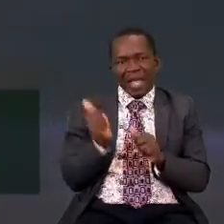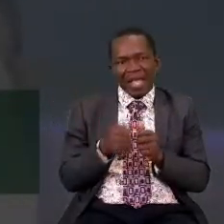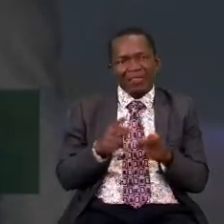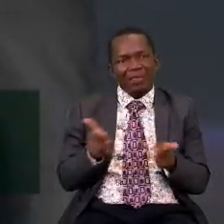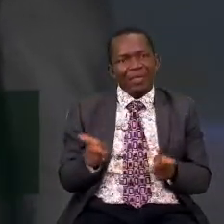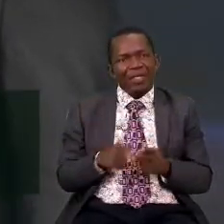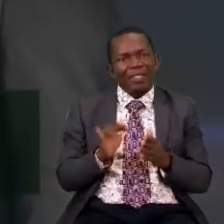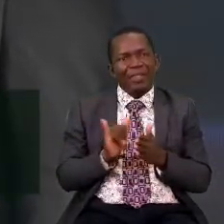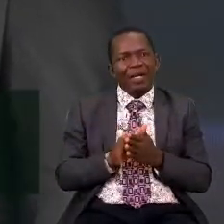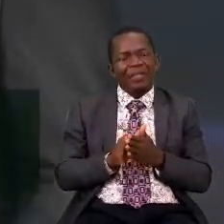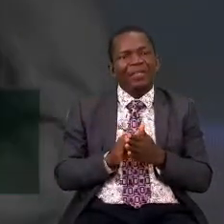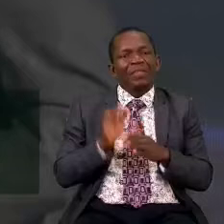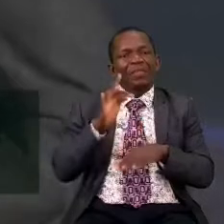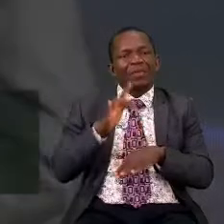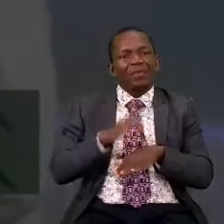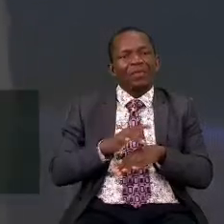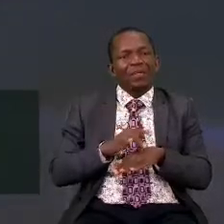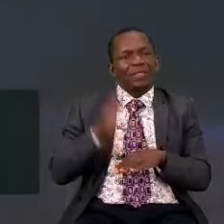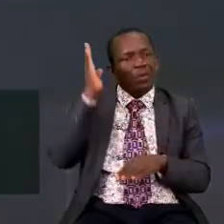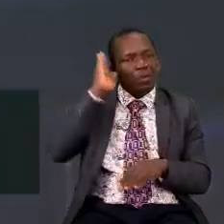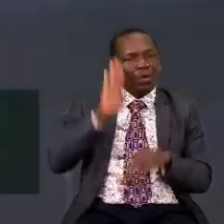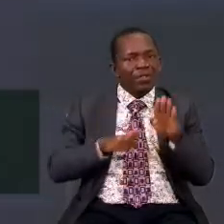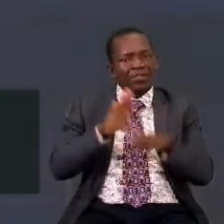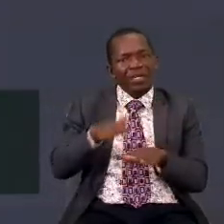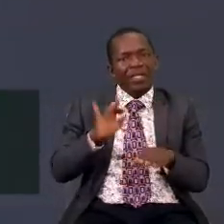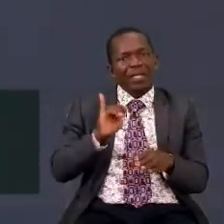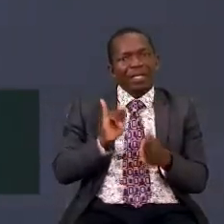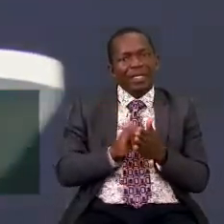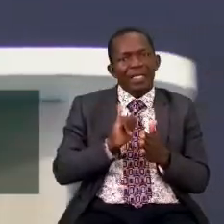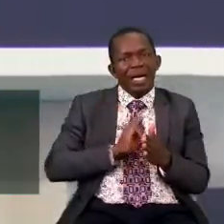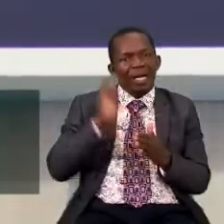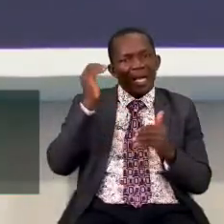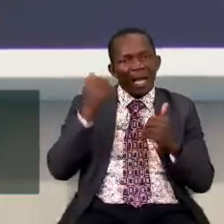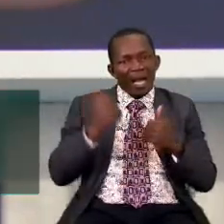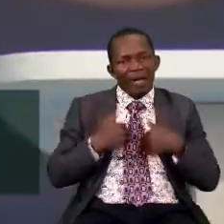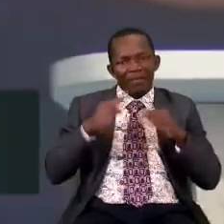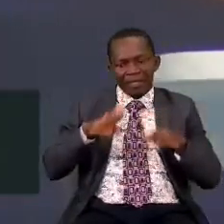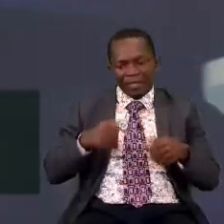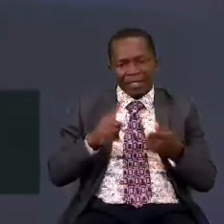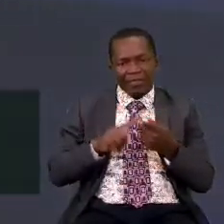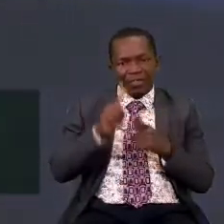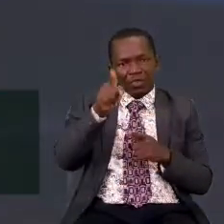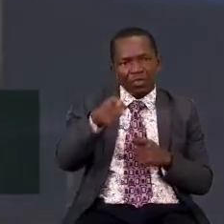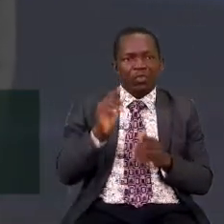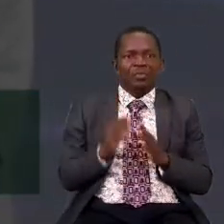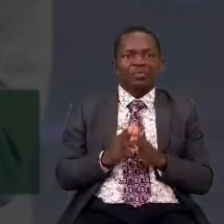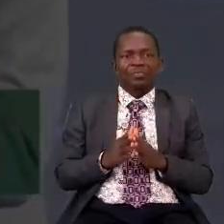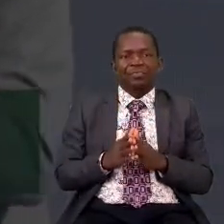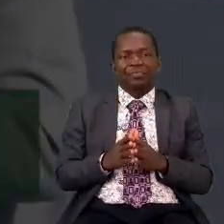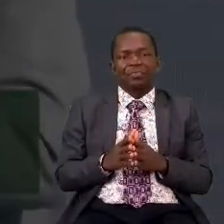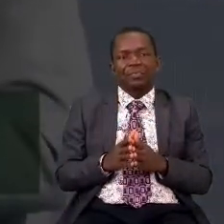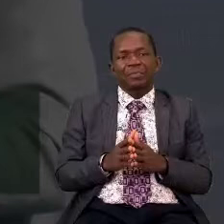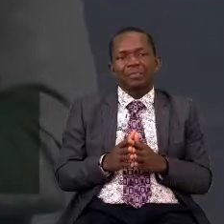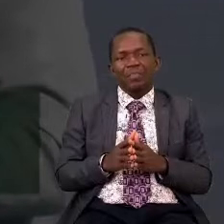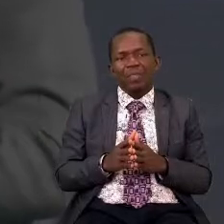I given unto you. Joshua, what do you think? The Lord said, every place